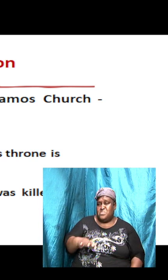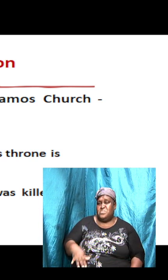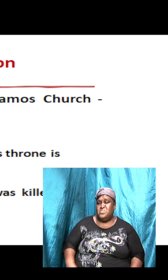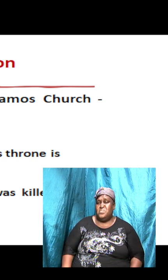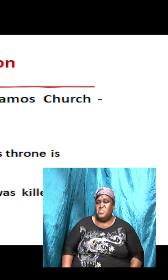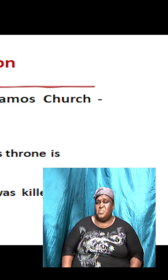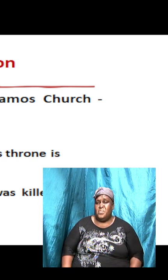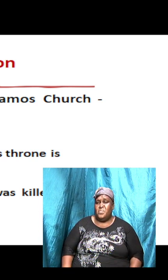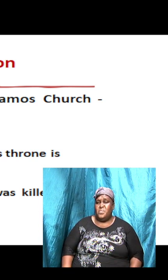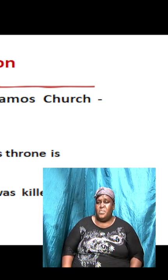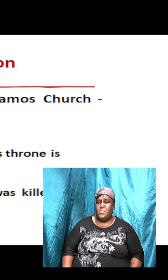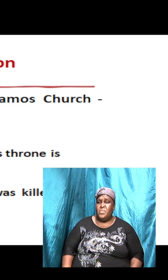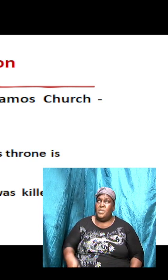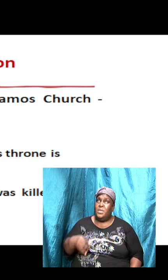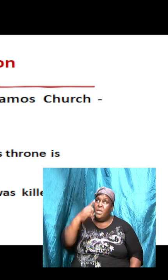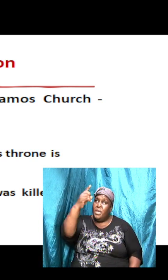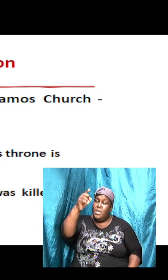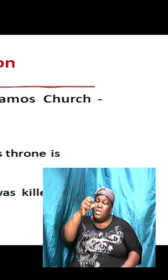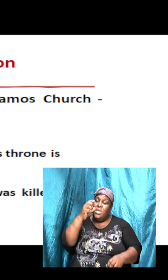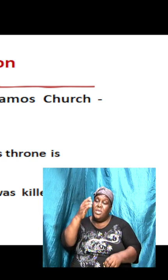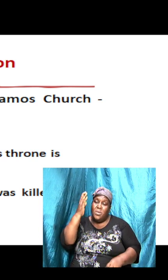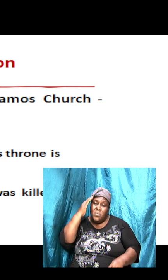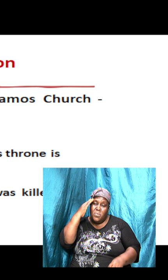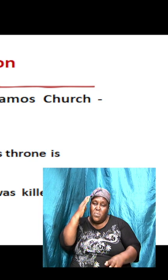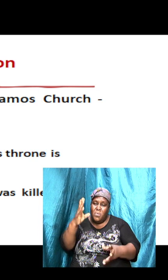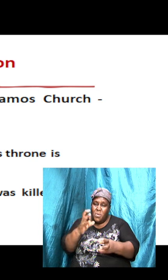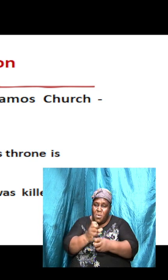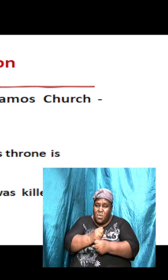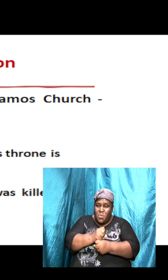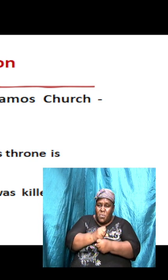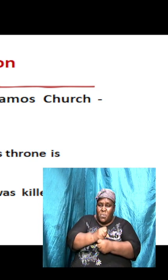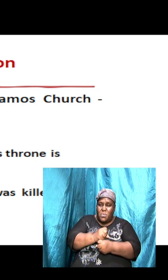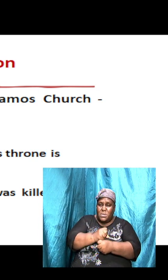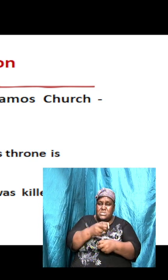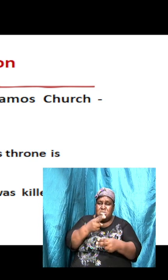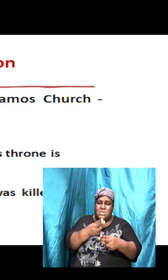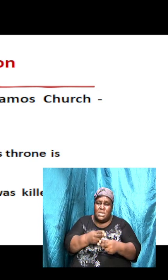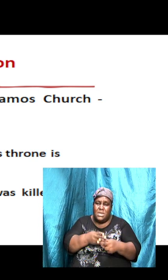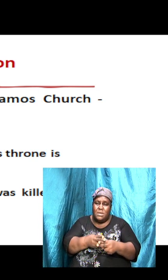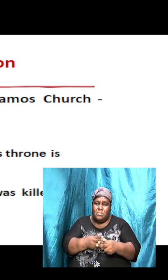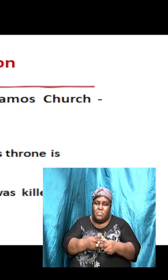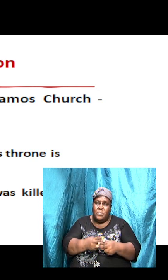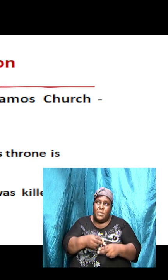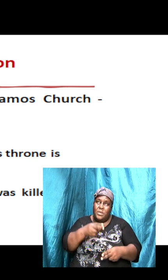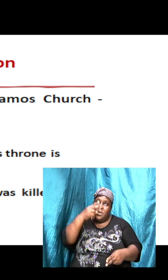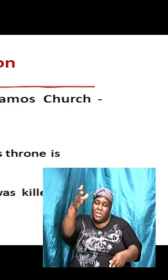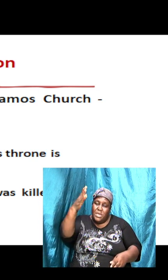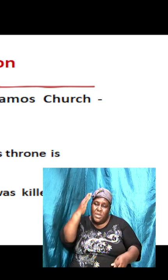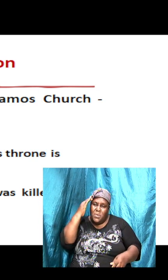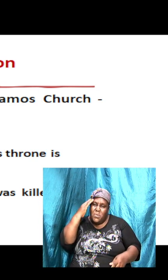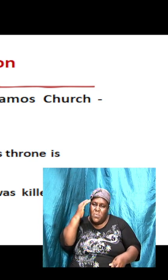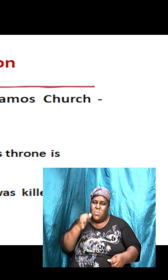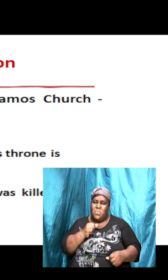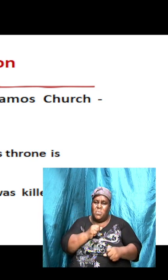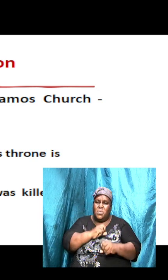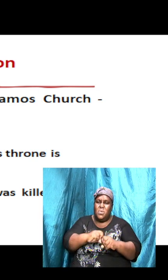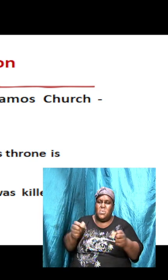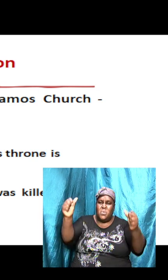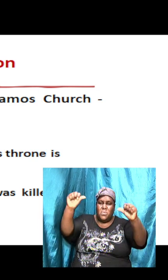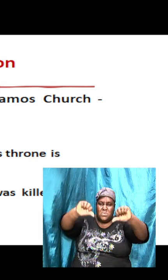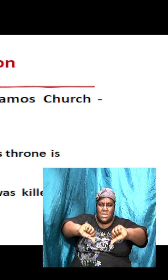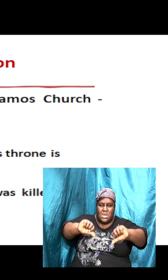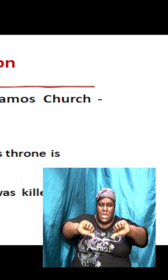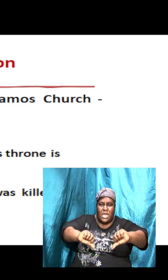He knows that they hold fast his name. He knows that they did not deny